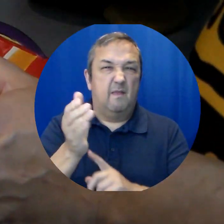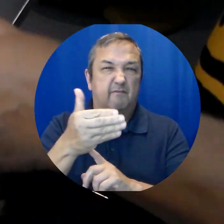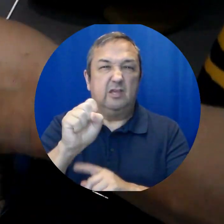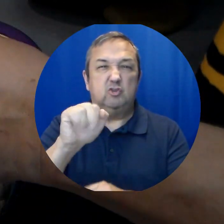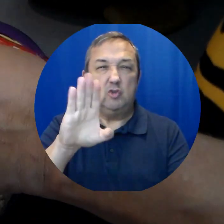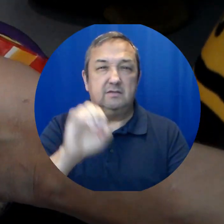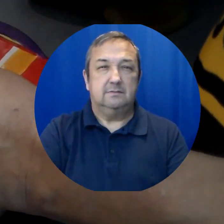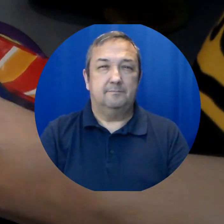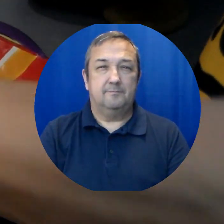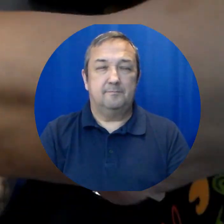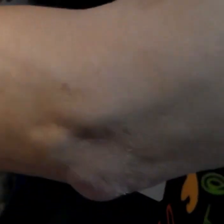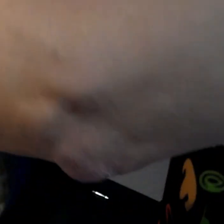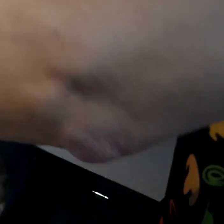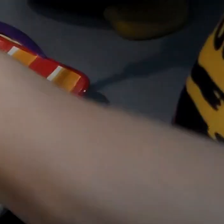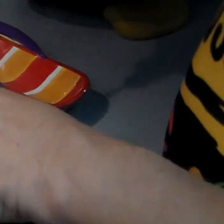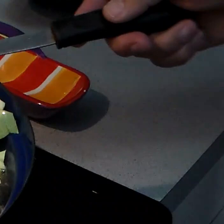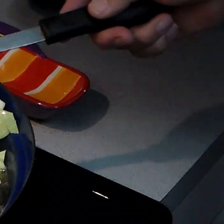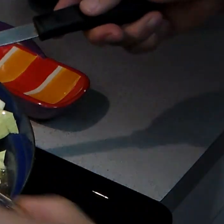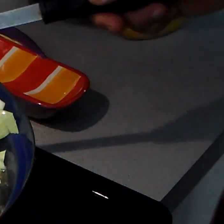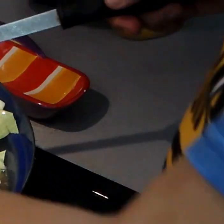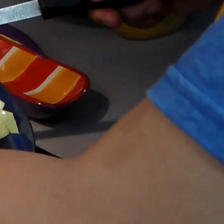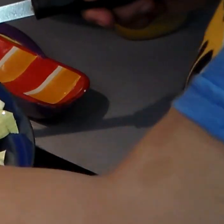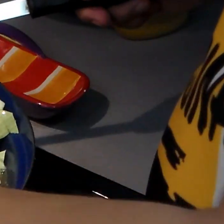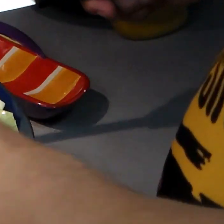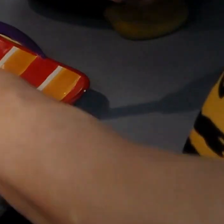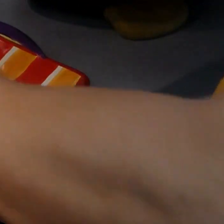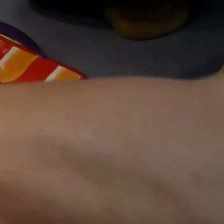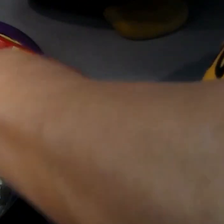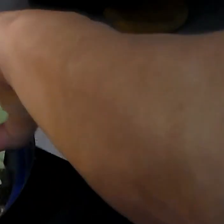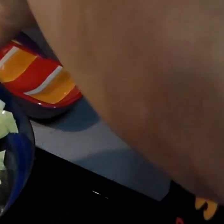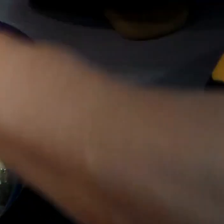And then pour in the patis, the fish sauce.